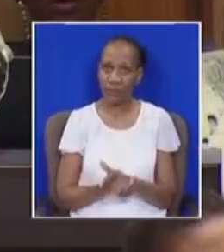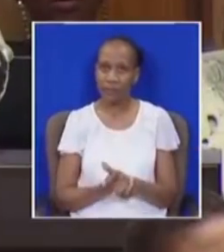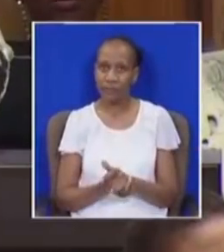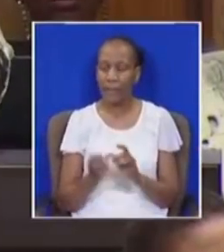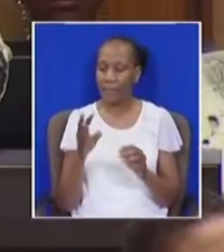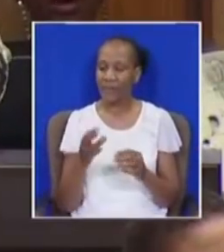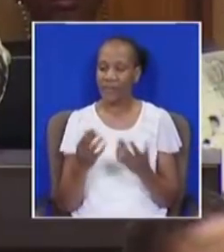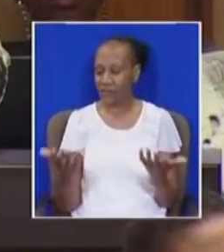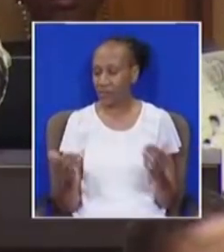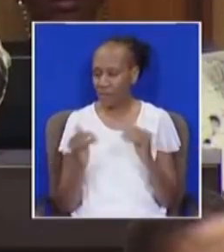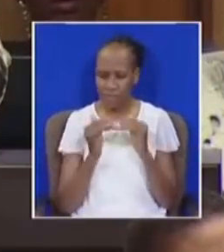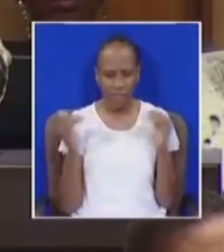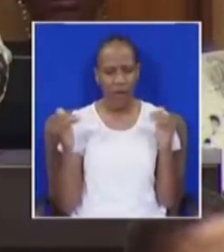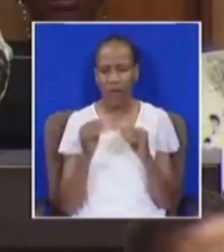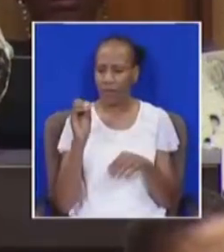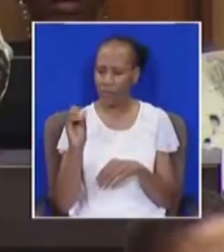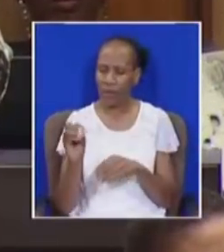fairness, Honourable Chairperson,